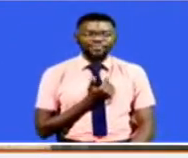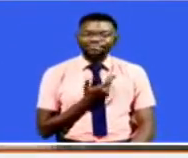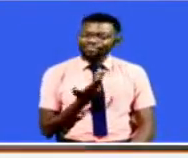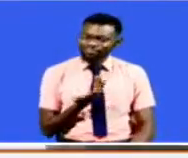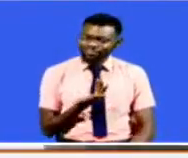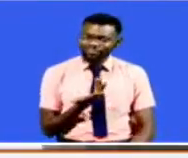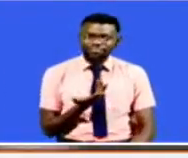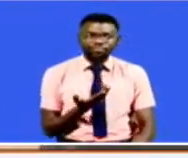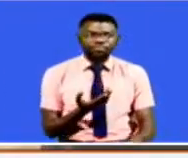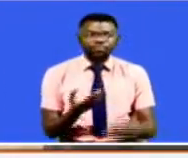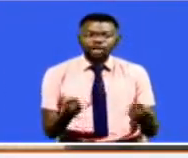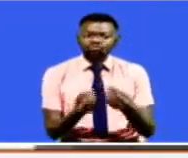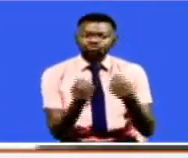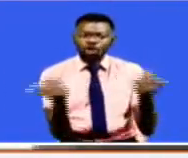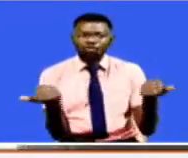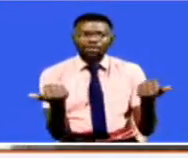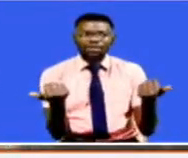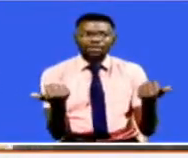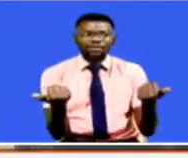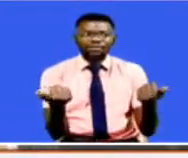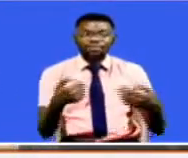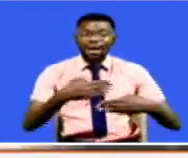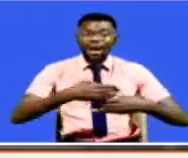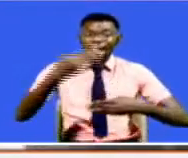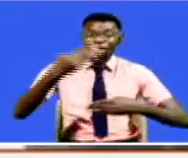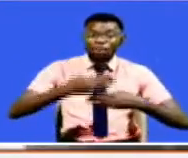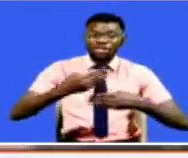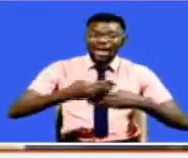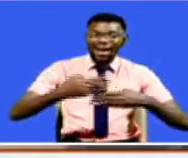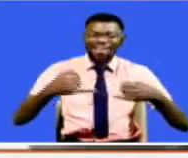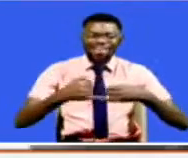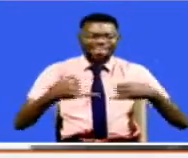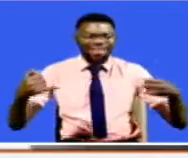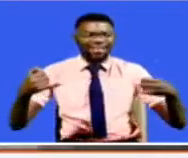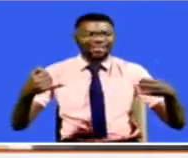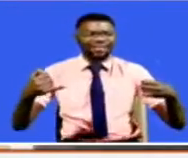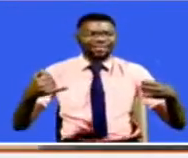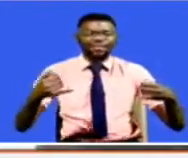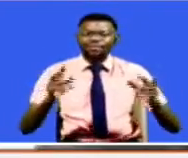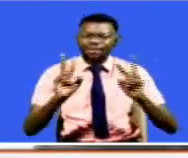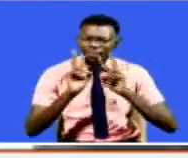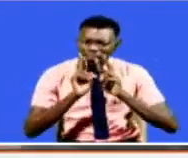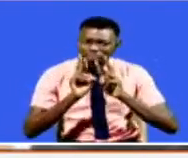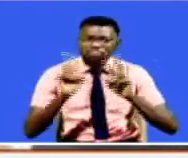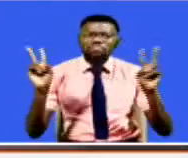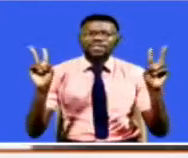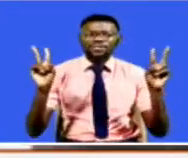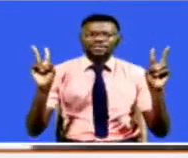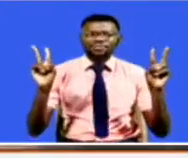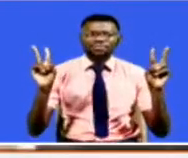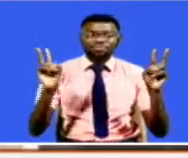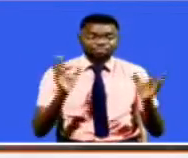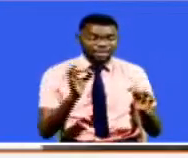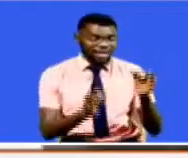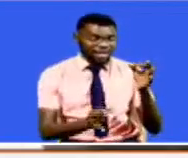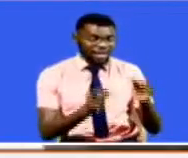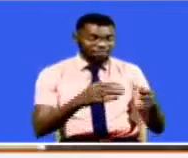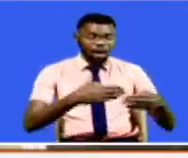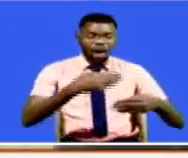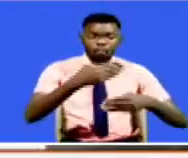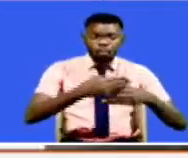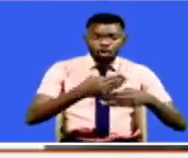delineation, confirmation of this border. Nothing will bring peace until that border